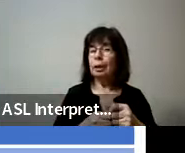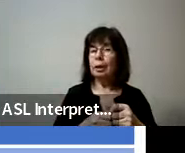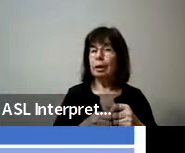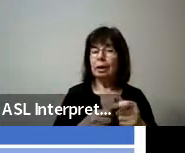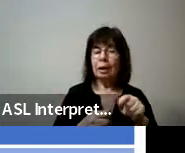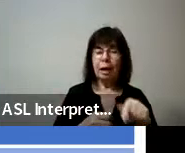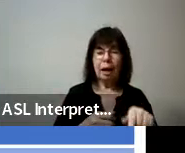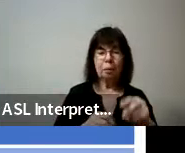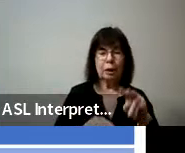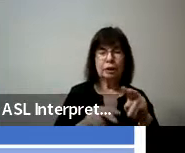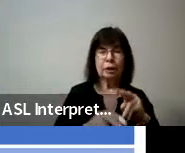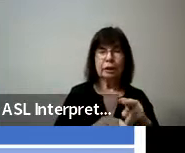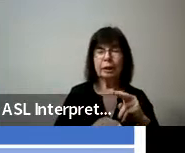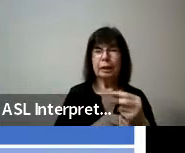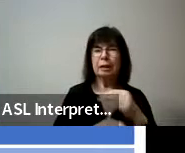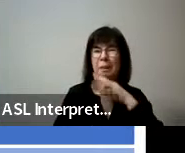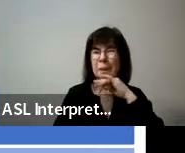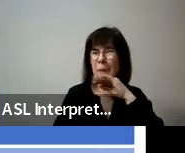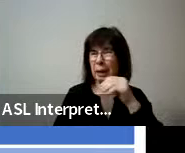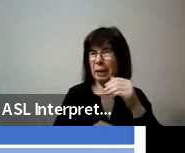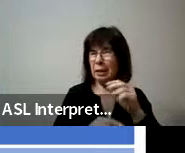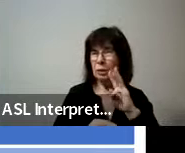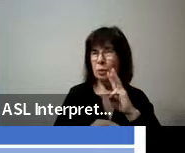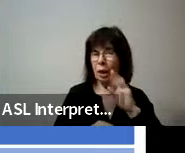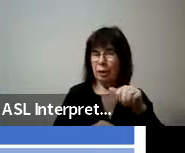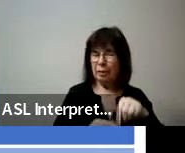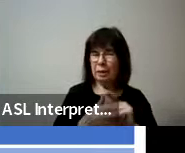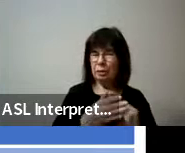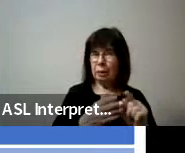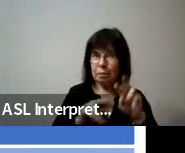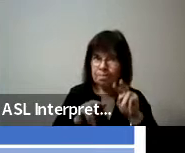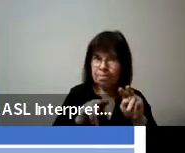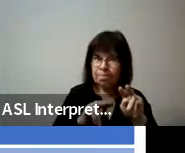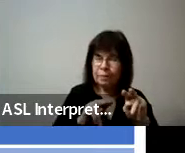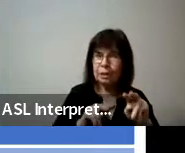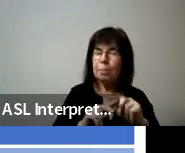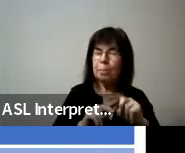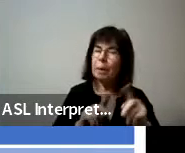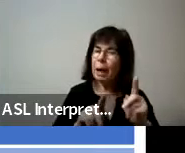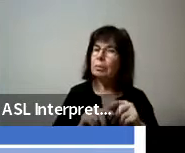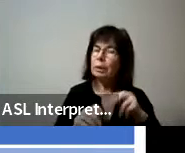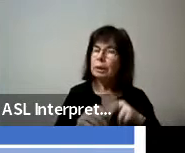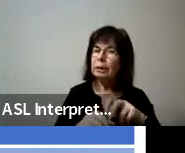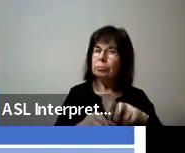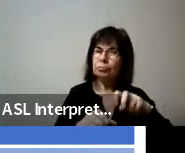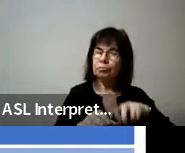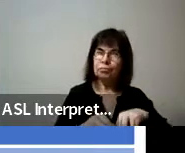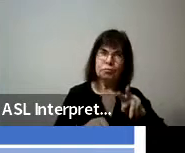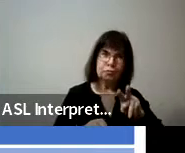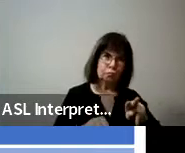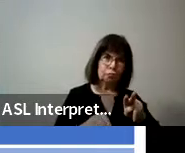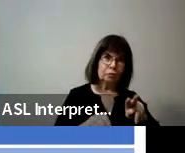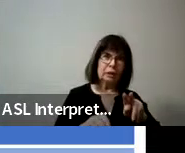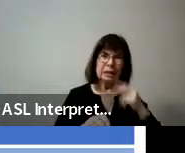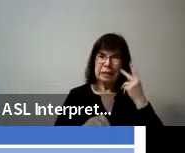certainly watching that closely, but otherwise, stepping back and looking at how the whole winter is gone,